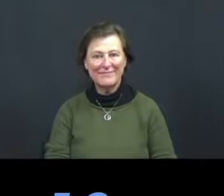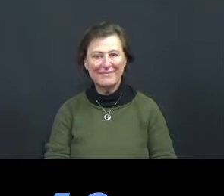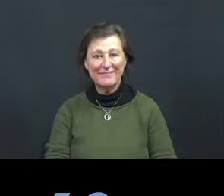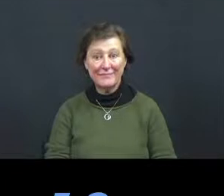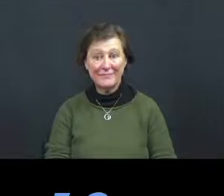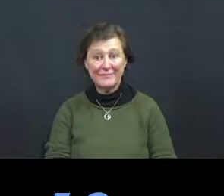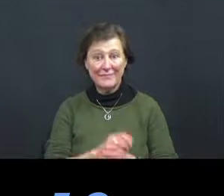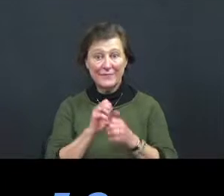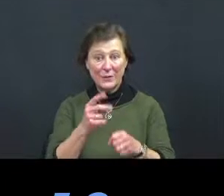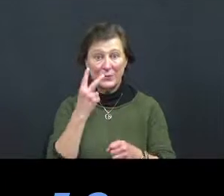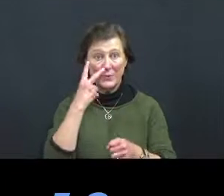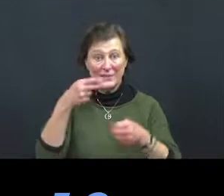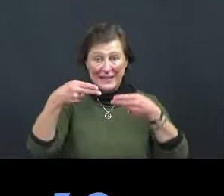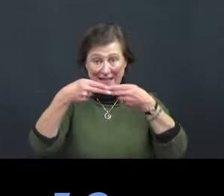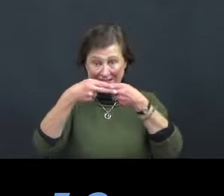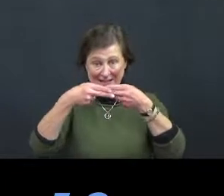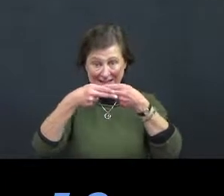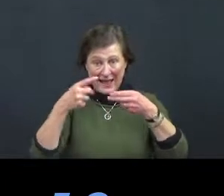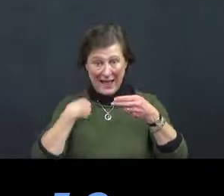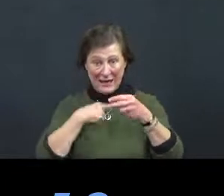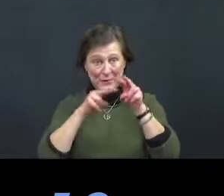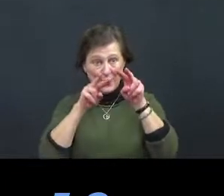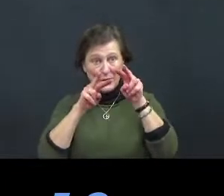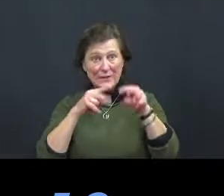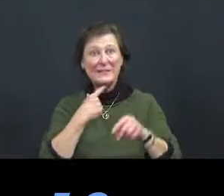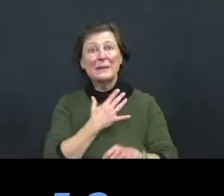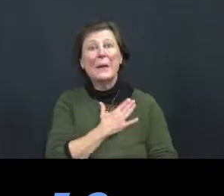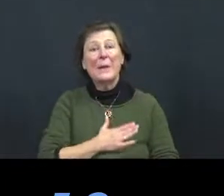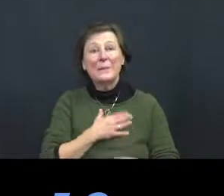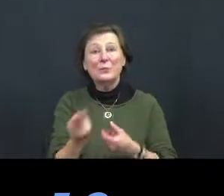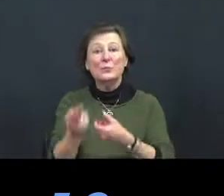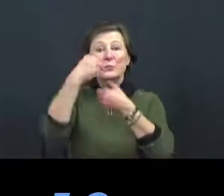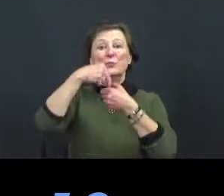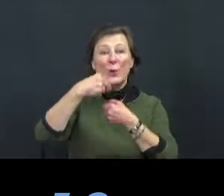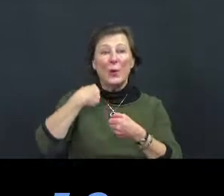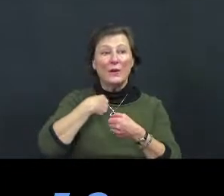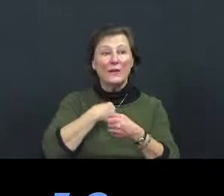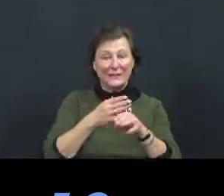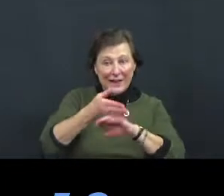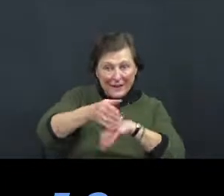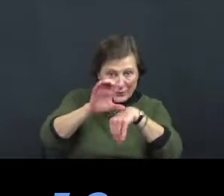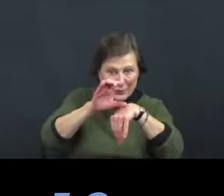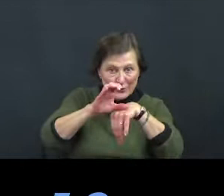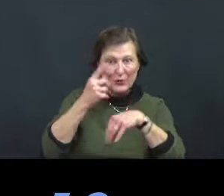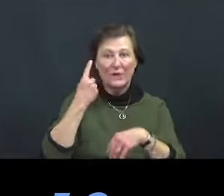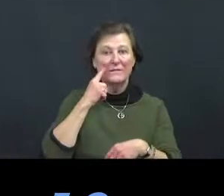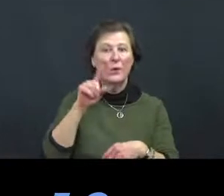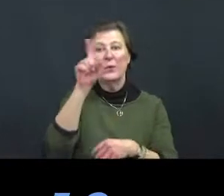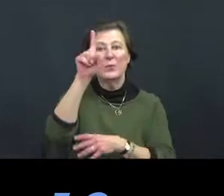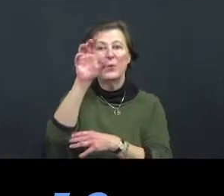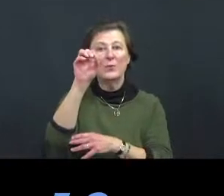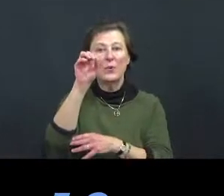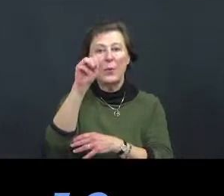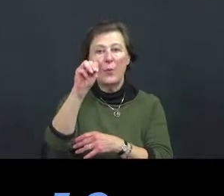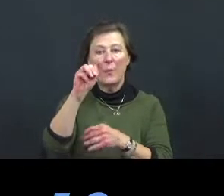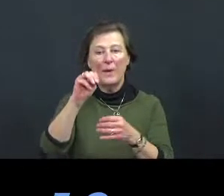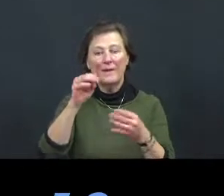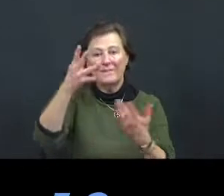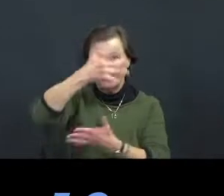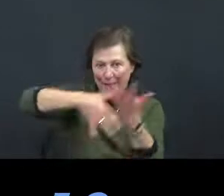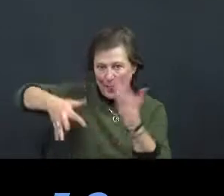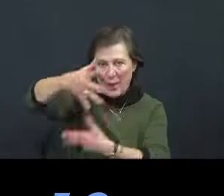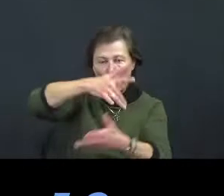Can you see that slide we're looking at right now? It says, please join us after the service for our Zoom fellowship